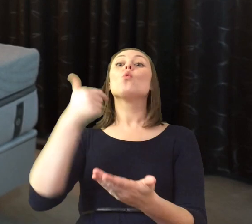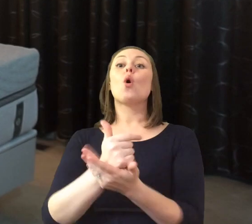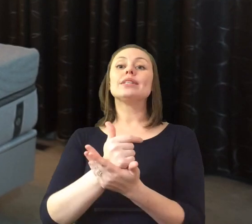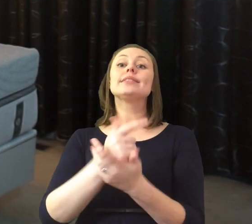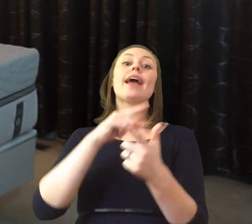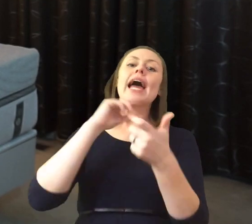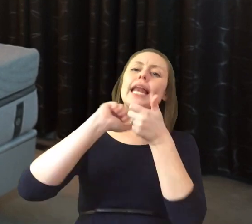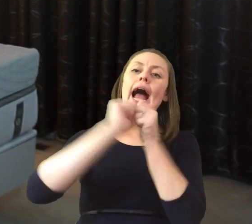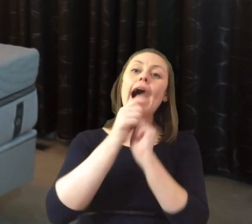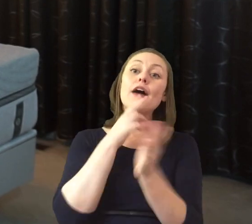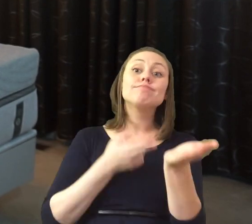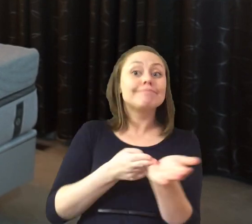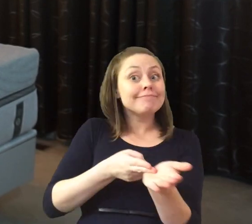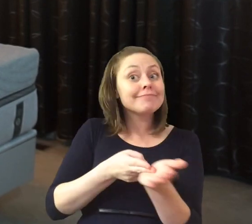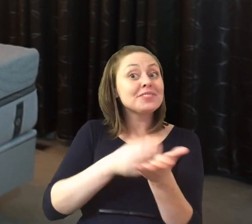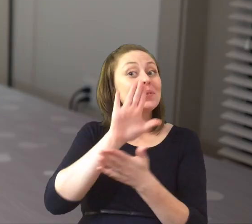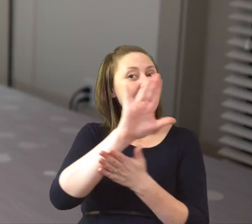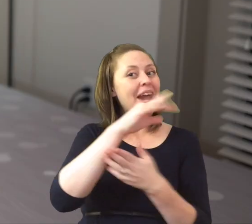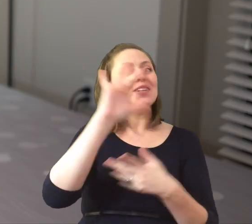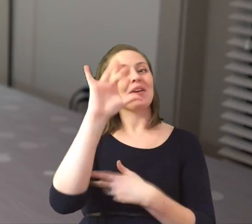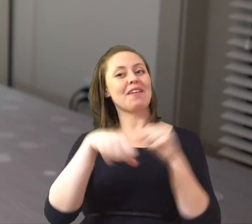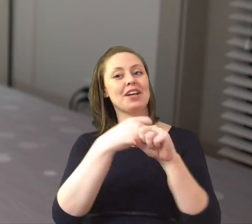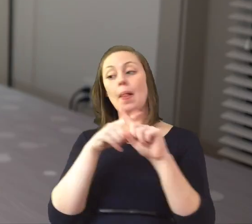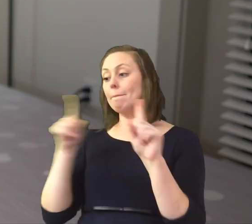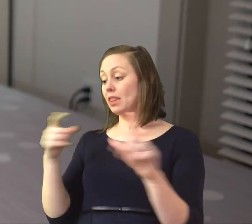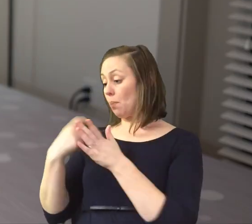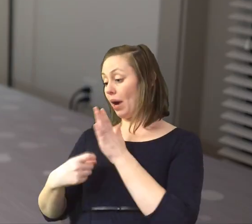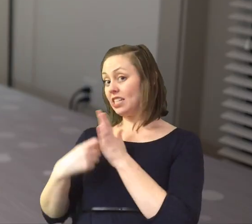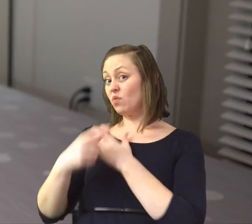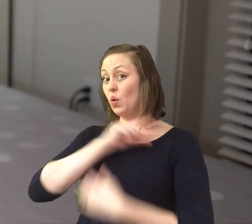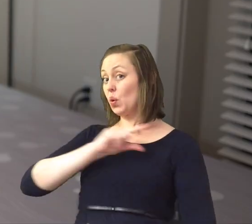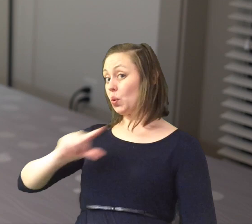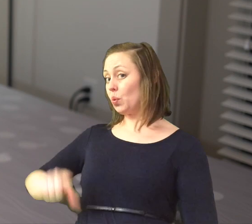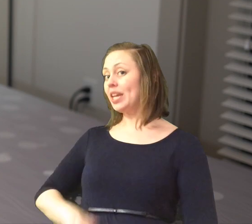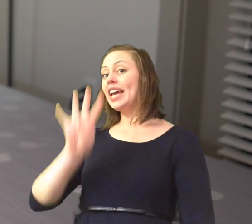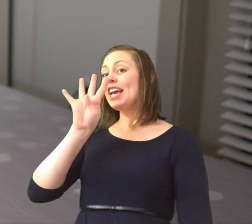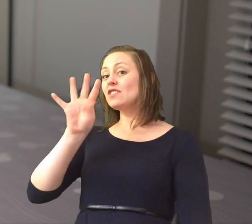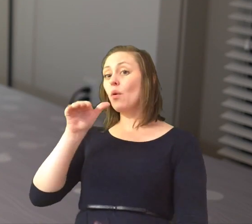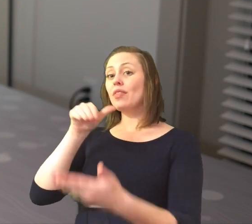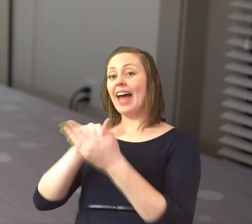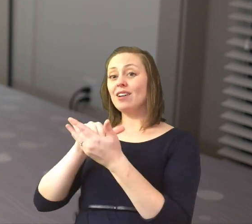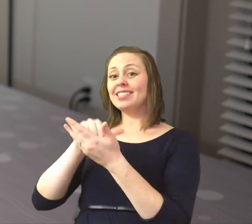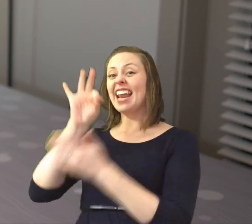and how true it is to their 25 years. So the price of a queen is